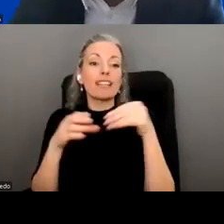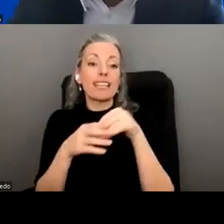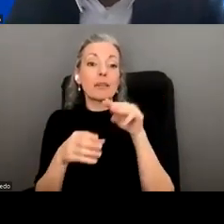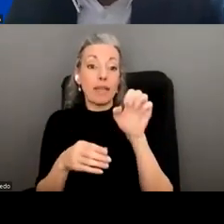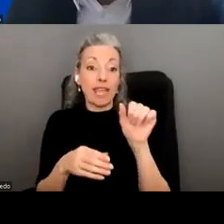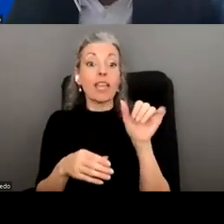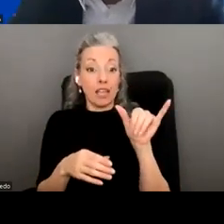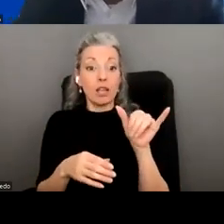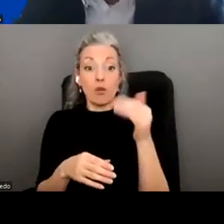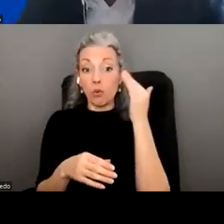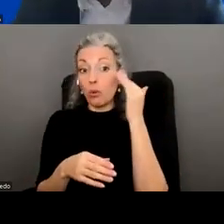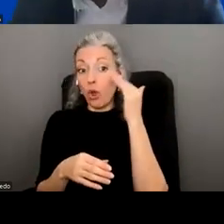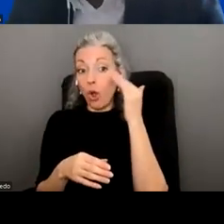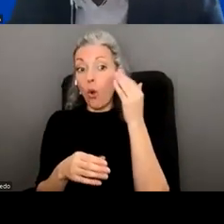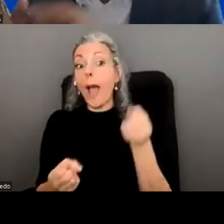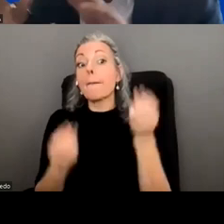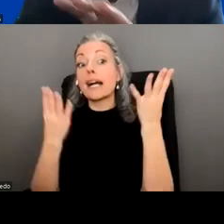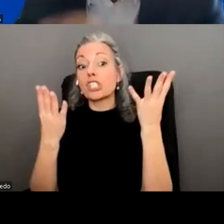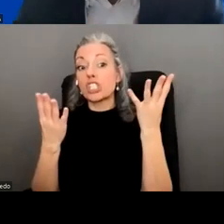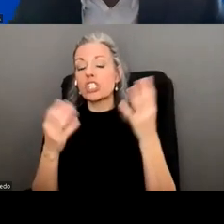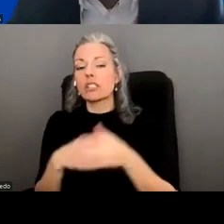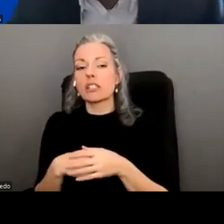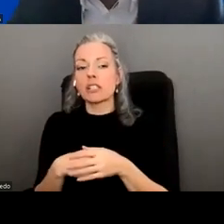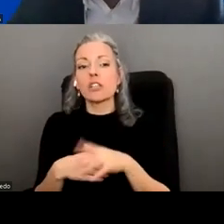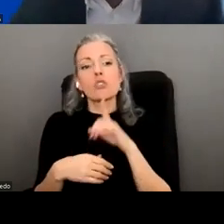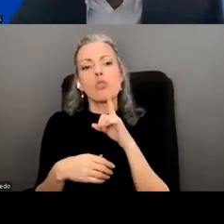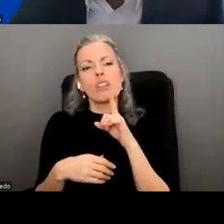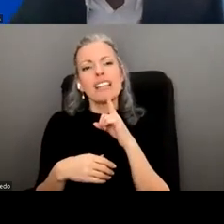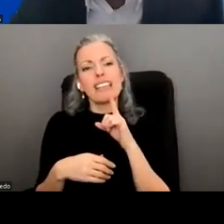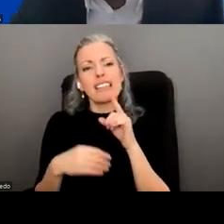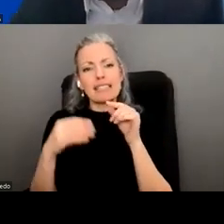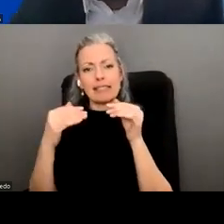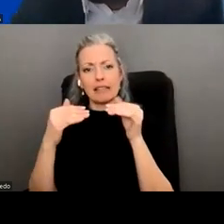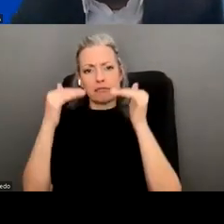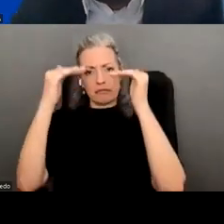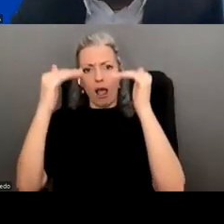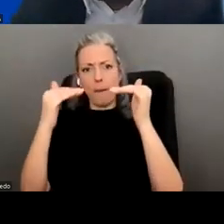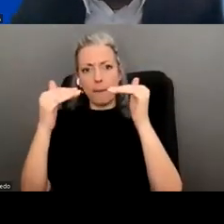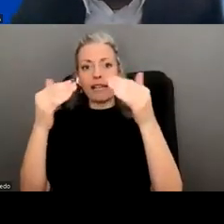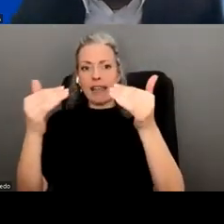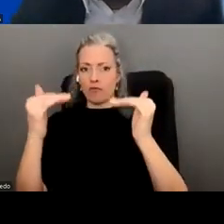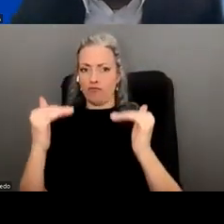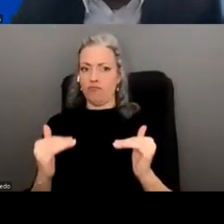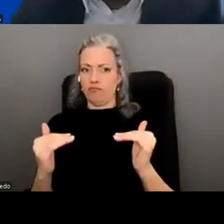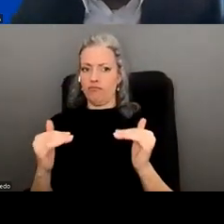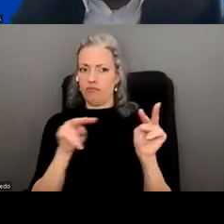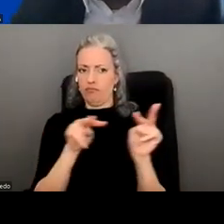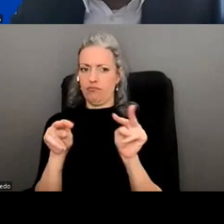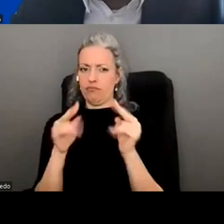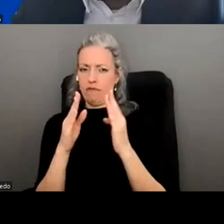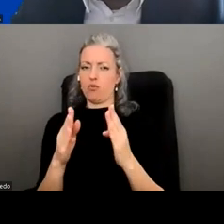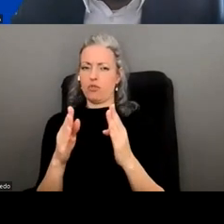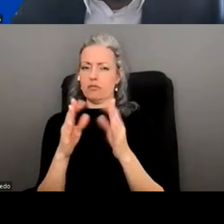for you to react to. So that's kind of the top ribbon. And then I want to focus on this equity index. This is a really important piece,